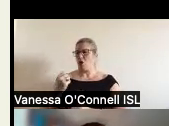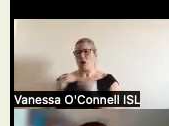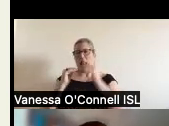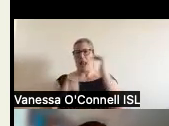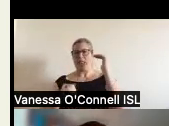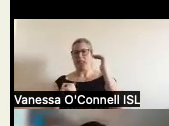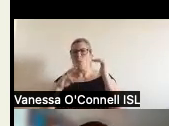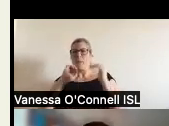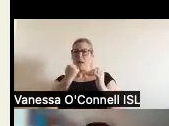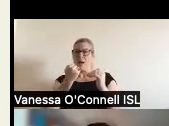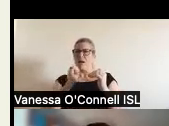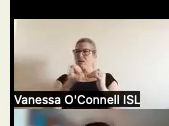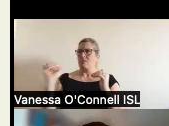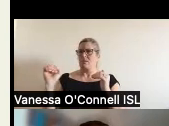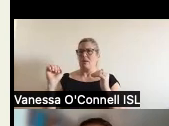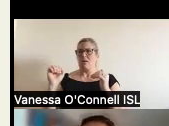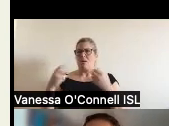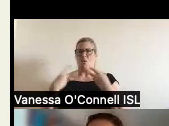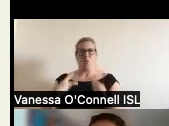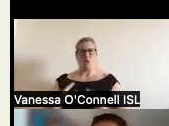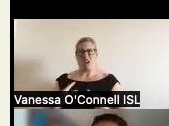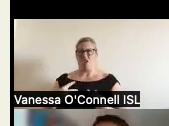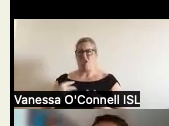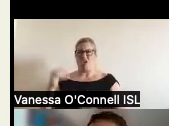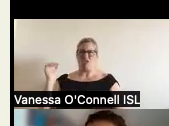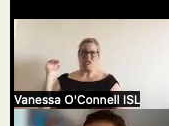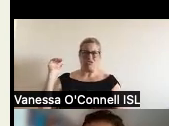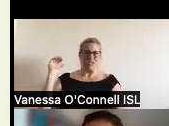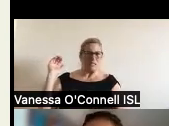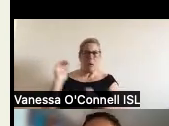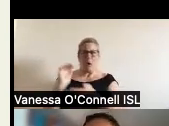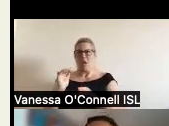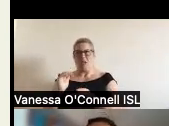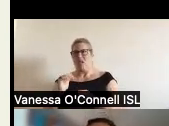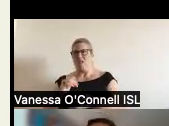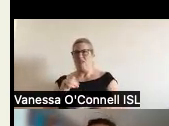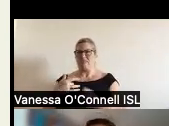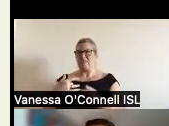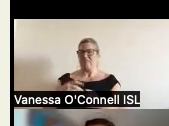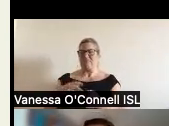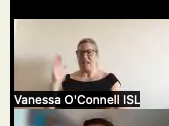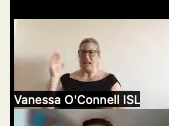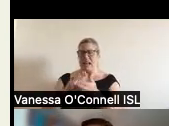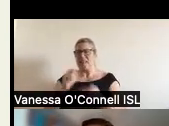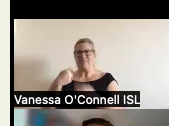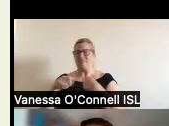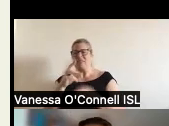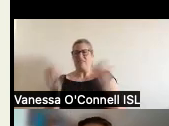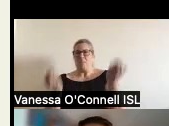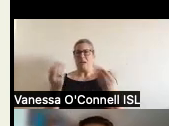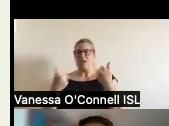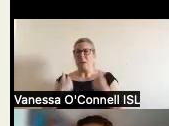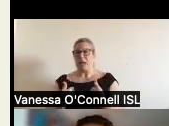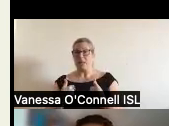are weaker, smaller, and less intelligent than men. So this is unfortunately the kind of environment